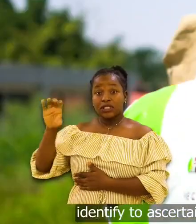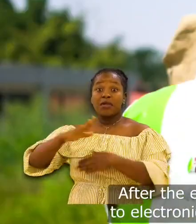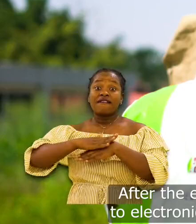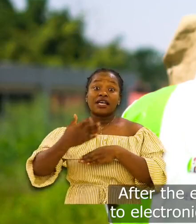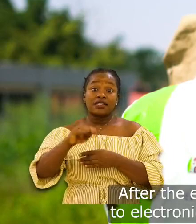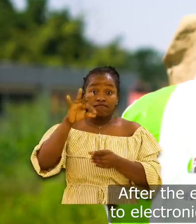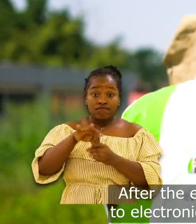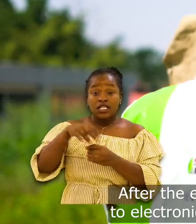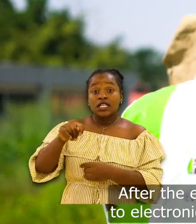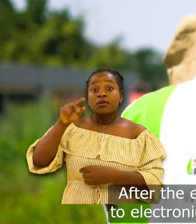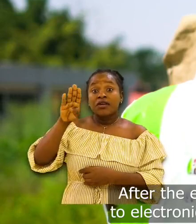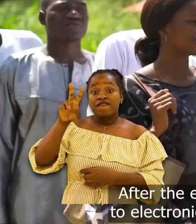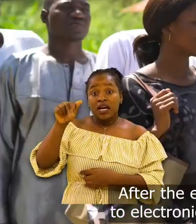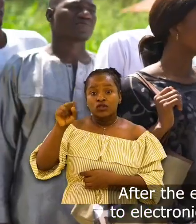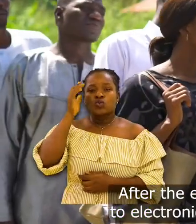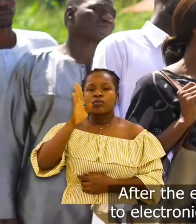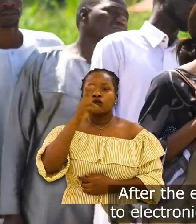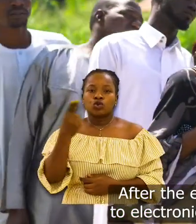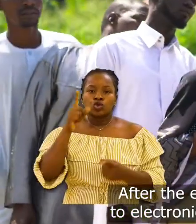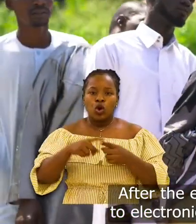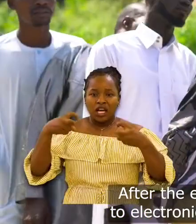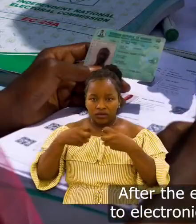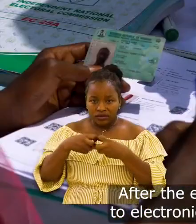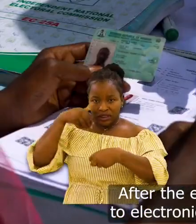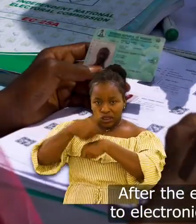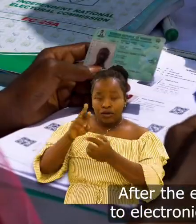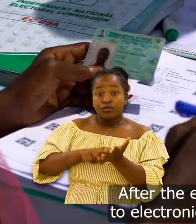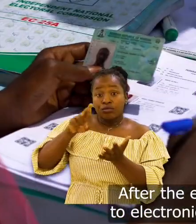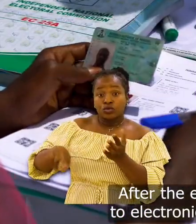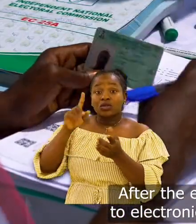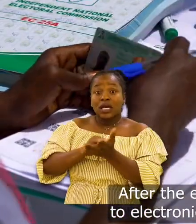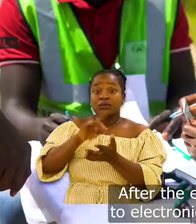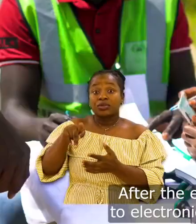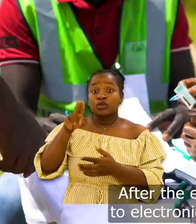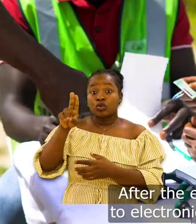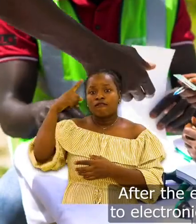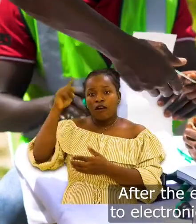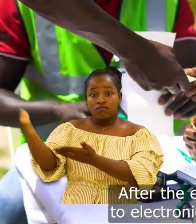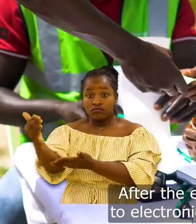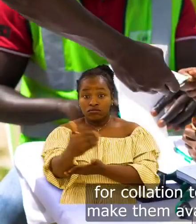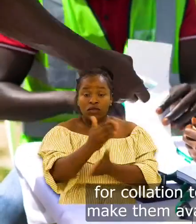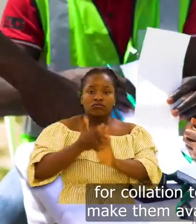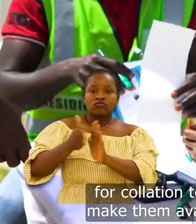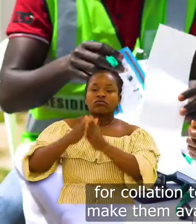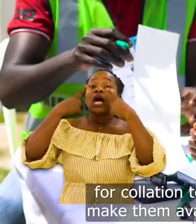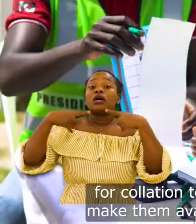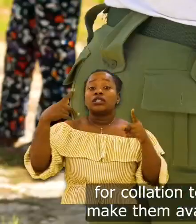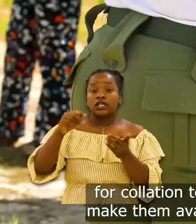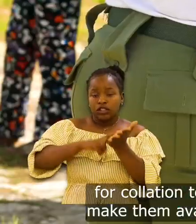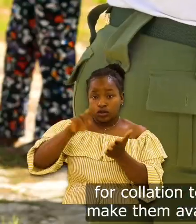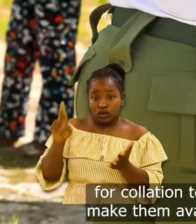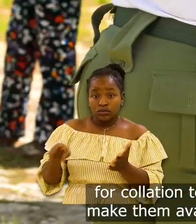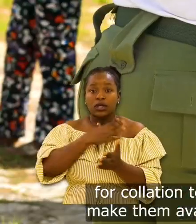PVC. After the election, the BVAS will also be used to electronically send the result of the polling unit for collation